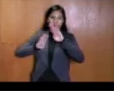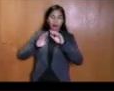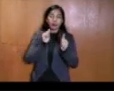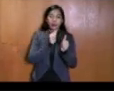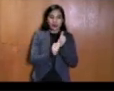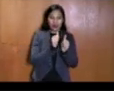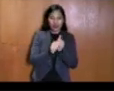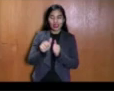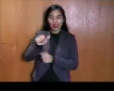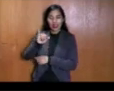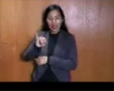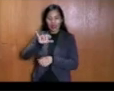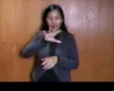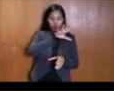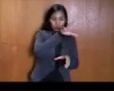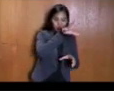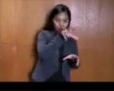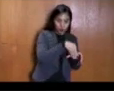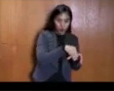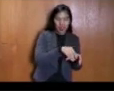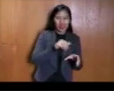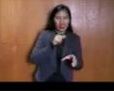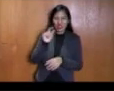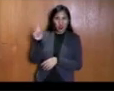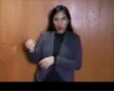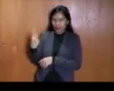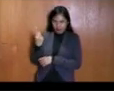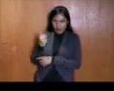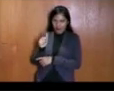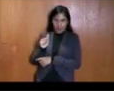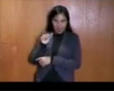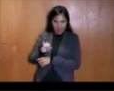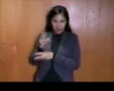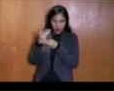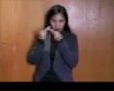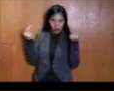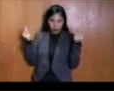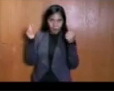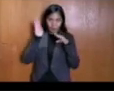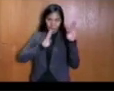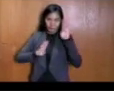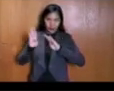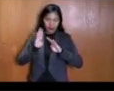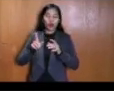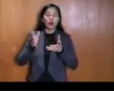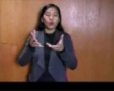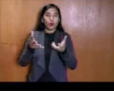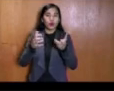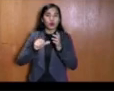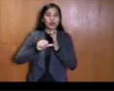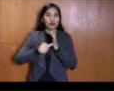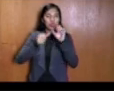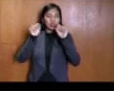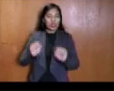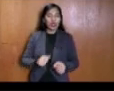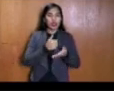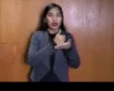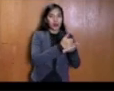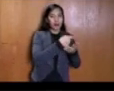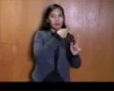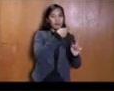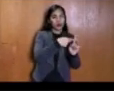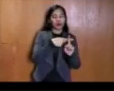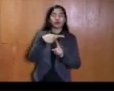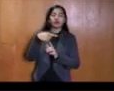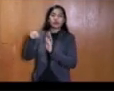solution and not a solution in and of itself. Lastly, I want to emphasize that AI can have both positive and negative